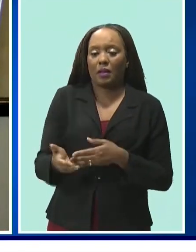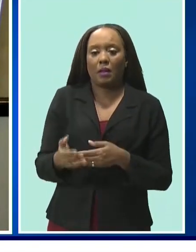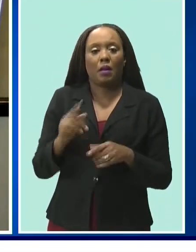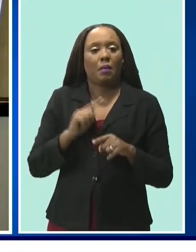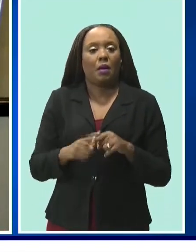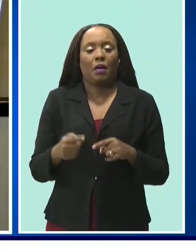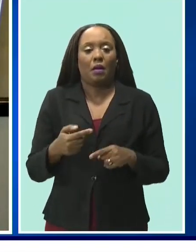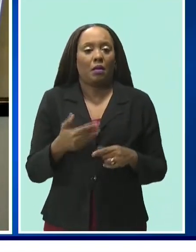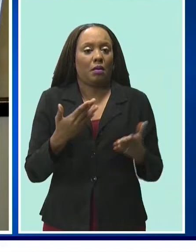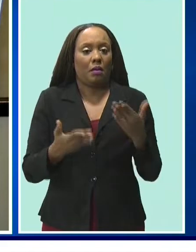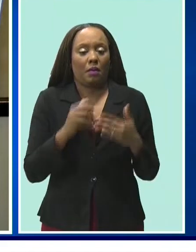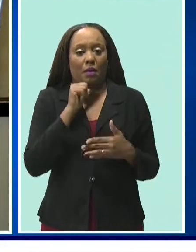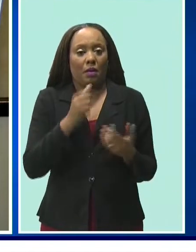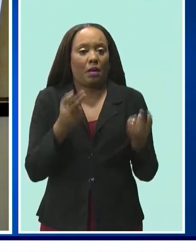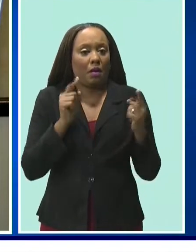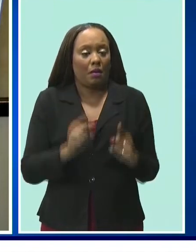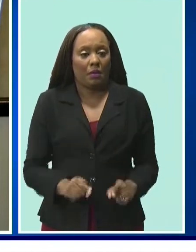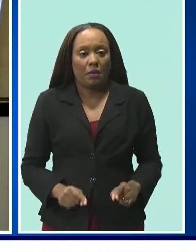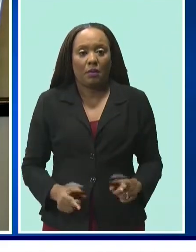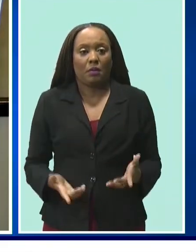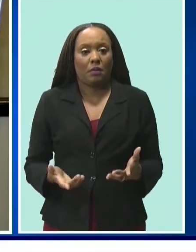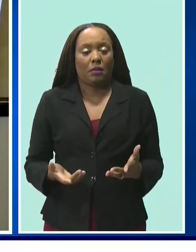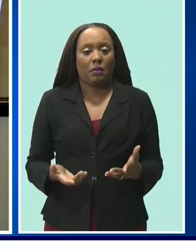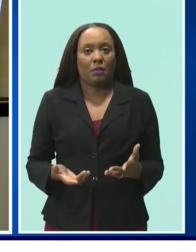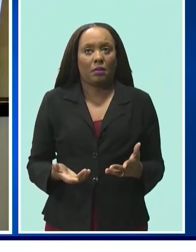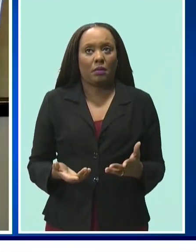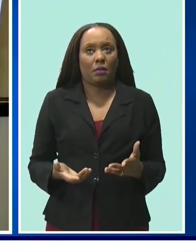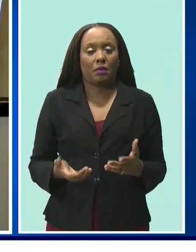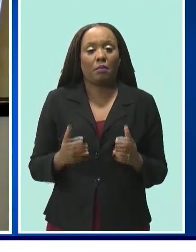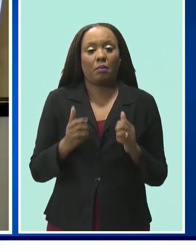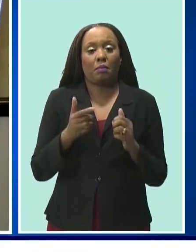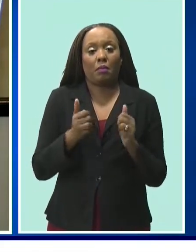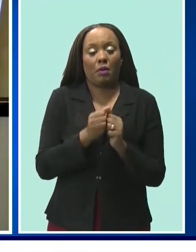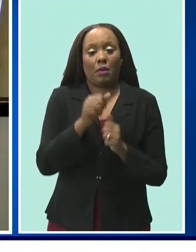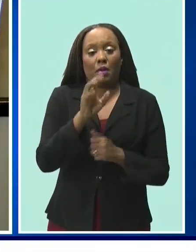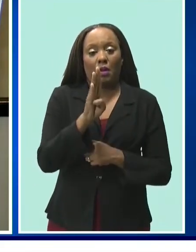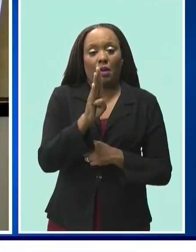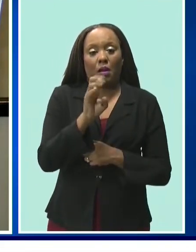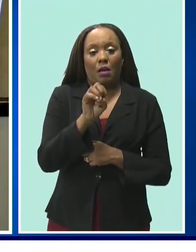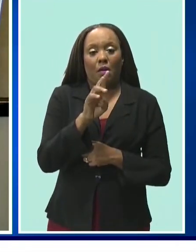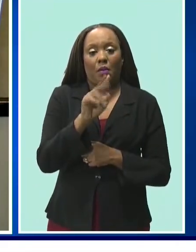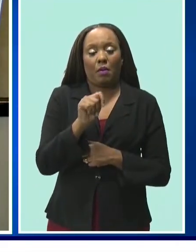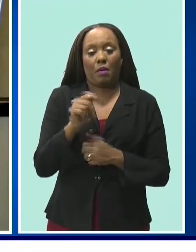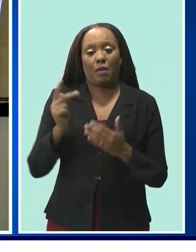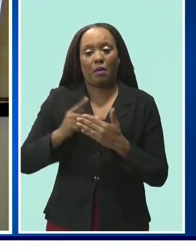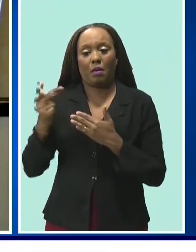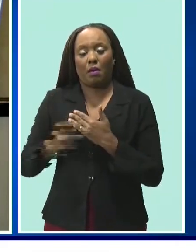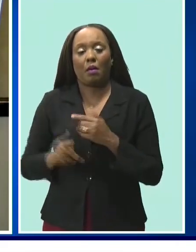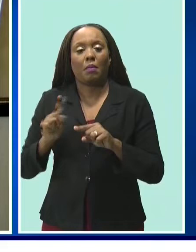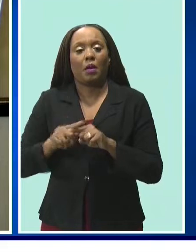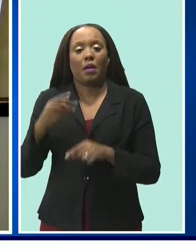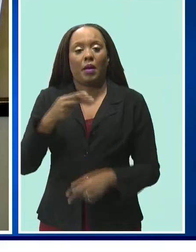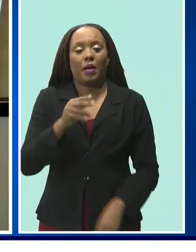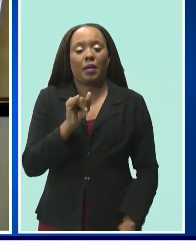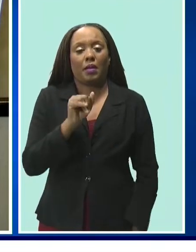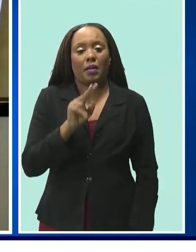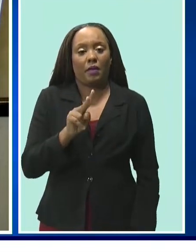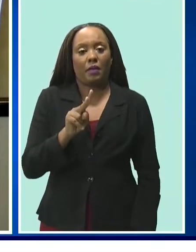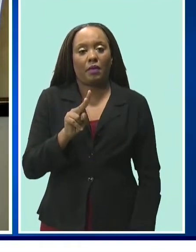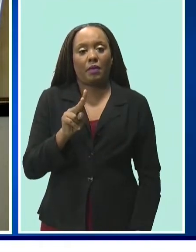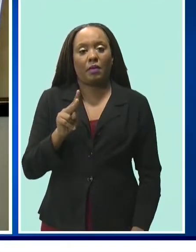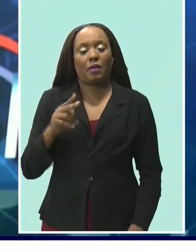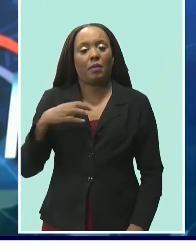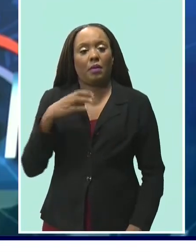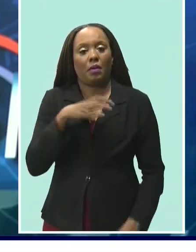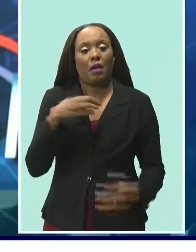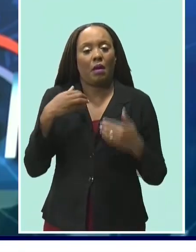It may not happen in all of them during the program, but I know that the HIV/AIDS Commission has their budget and they're still